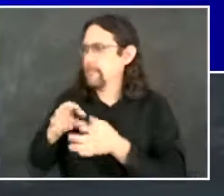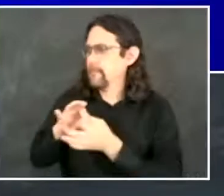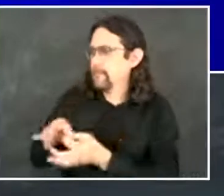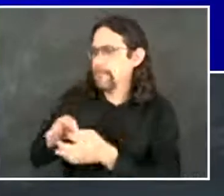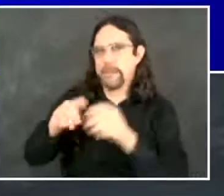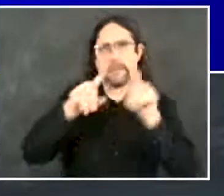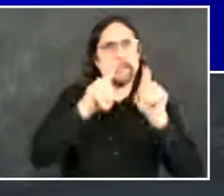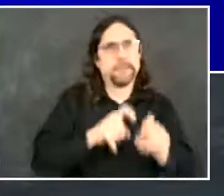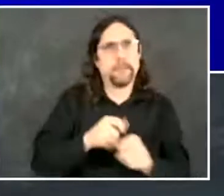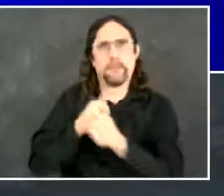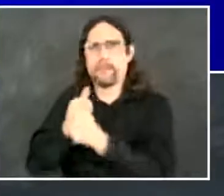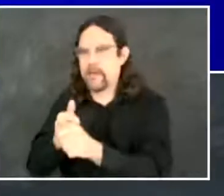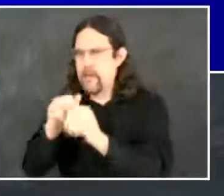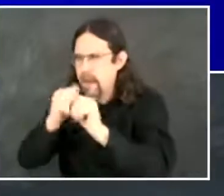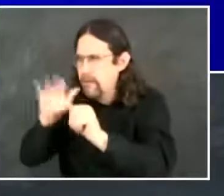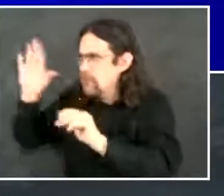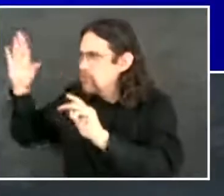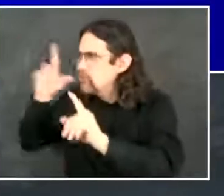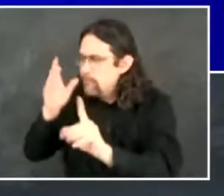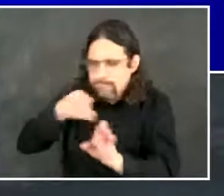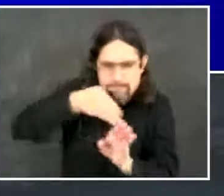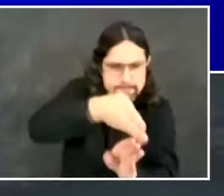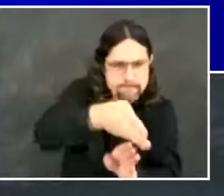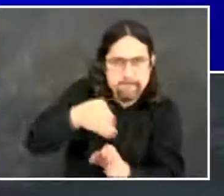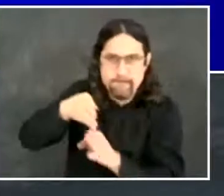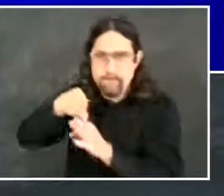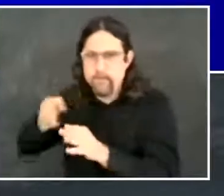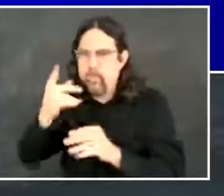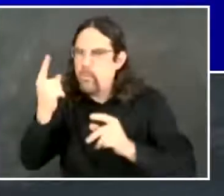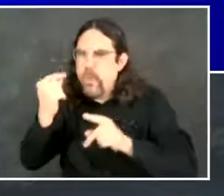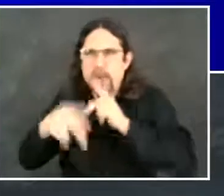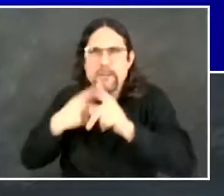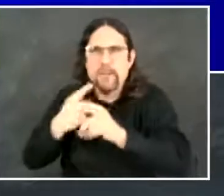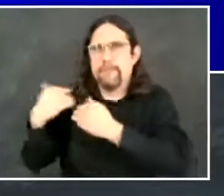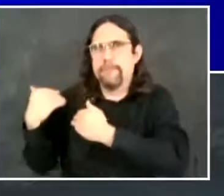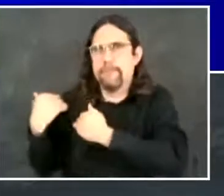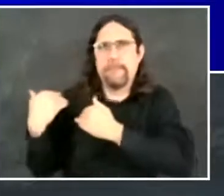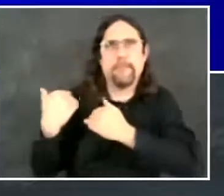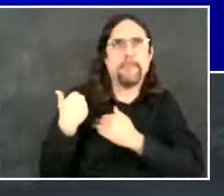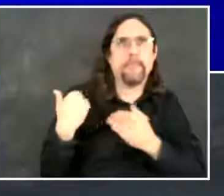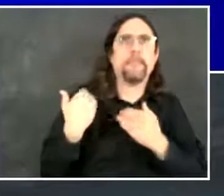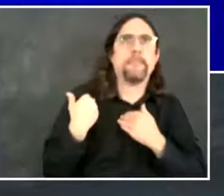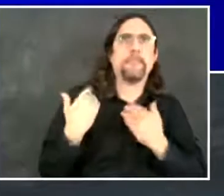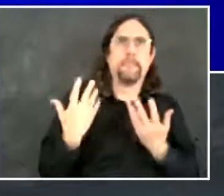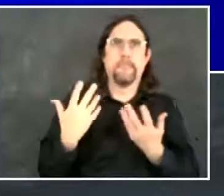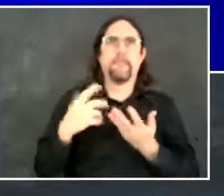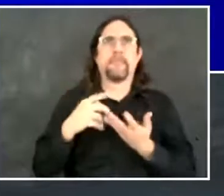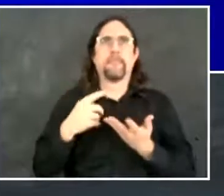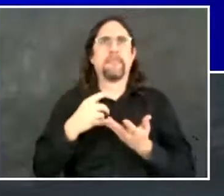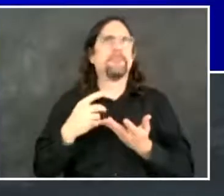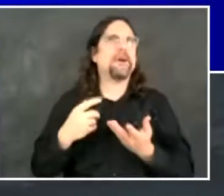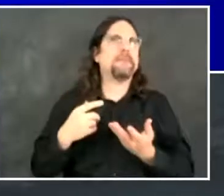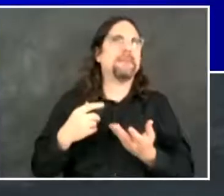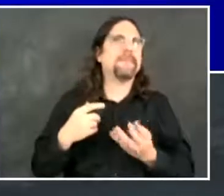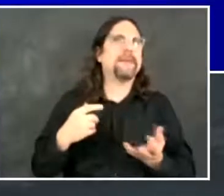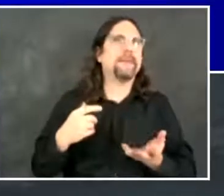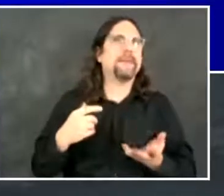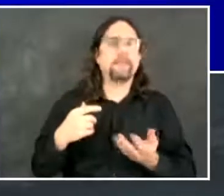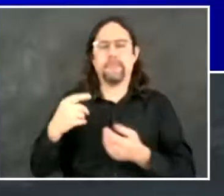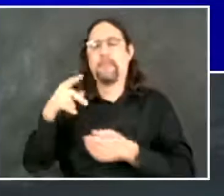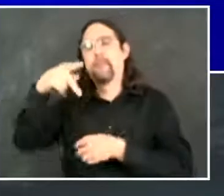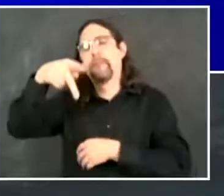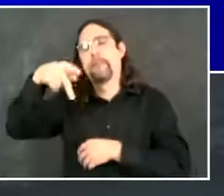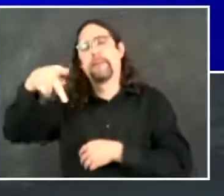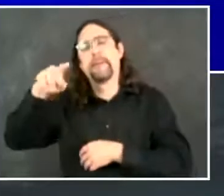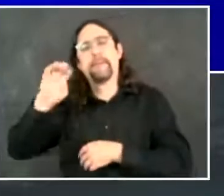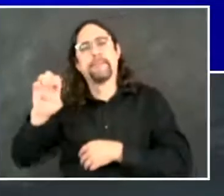for free. We're going to do all sorts of innovative things to keep people helping each other through this crisis and supporting them and